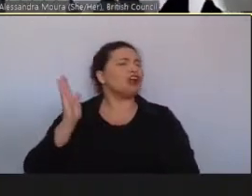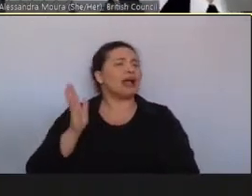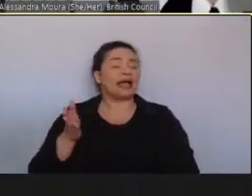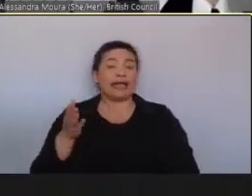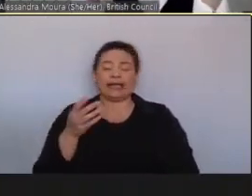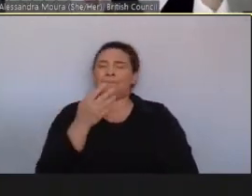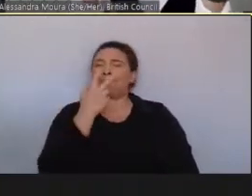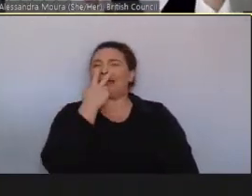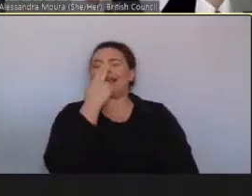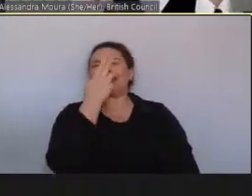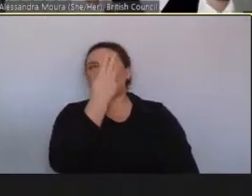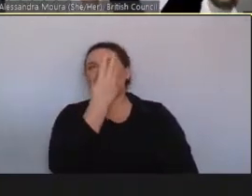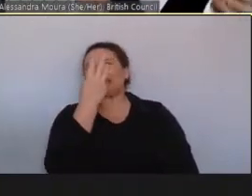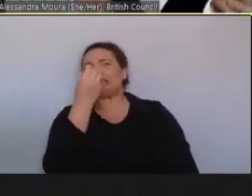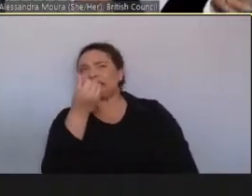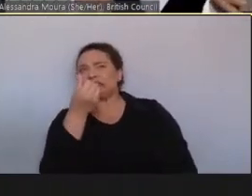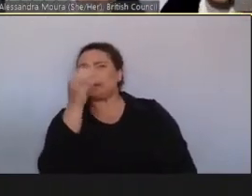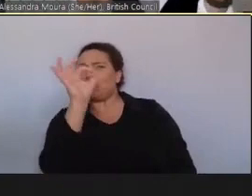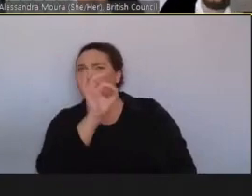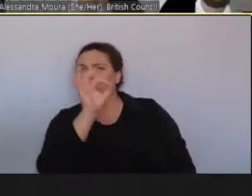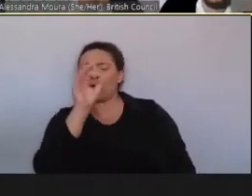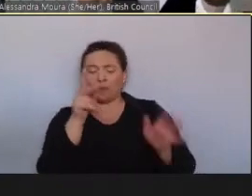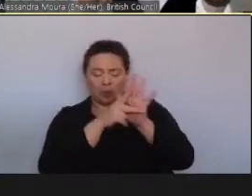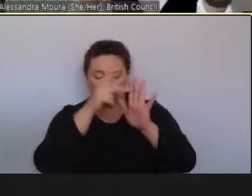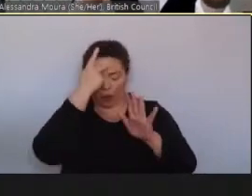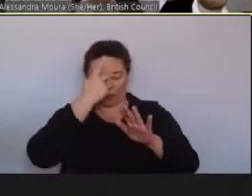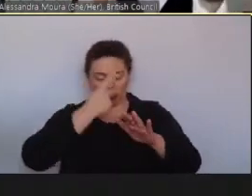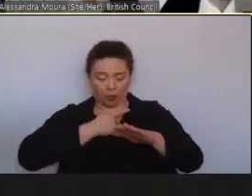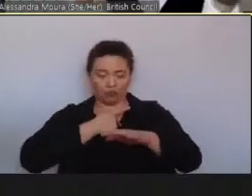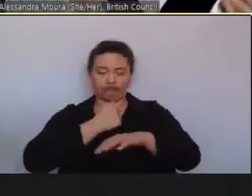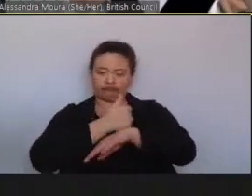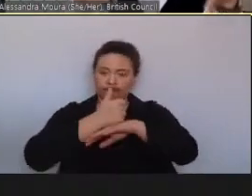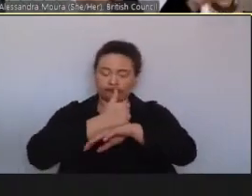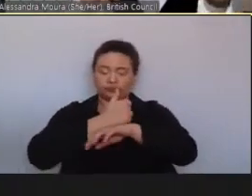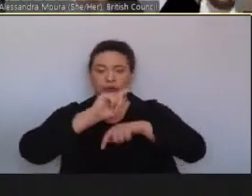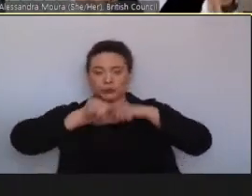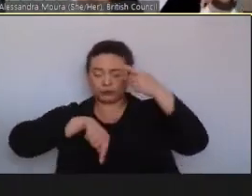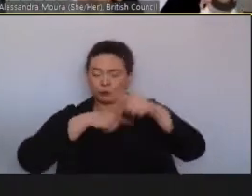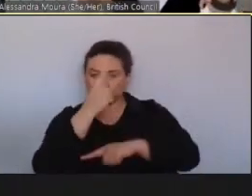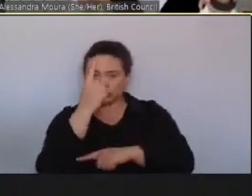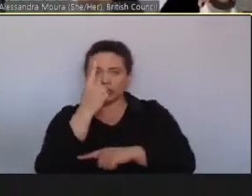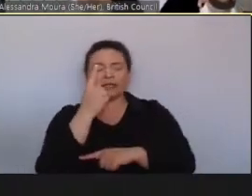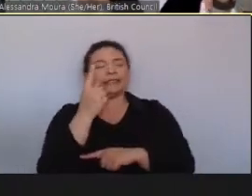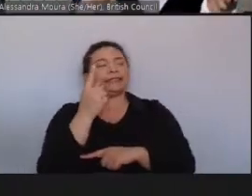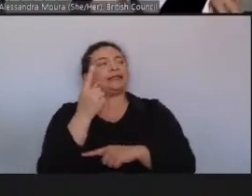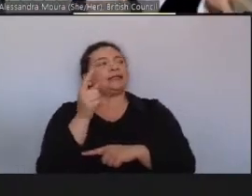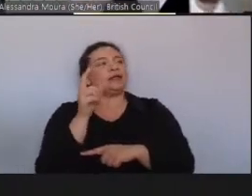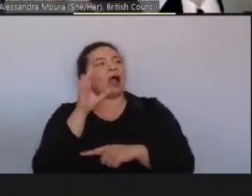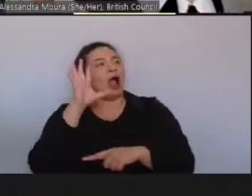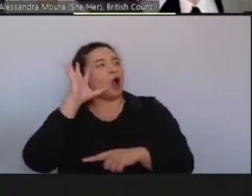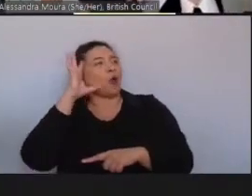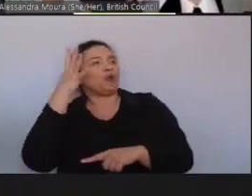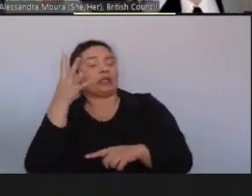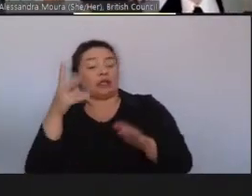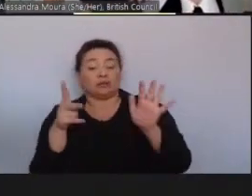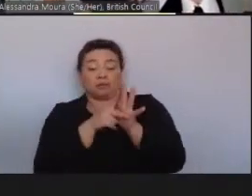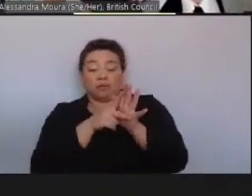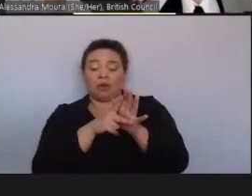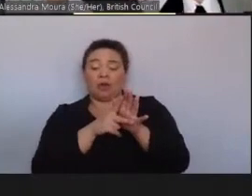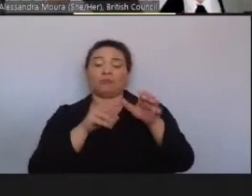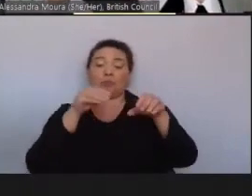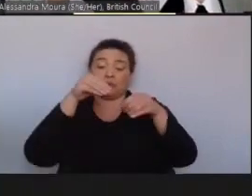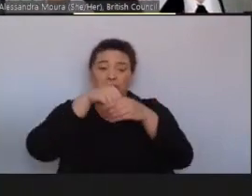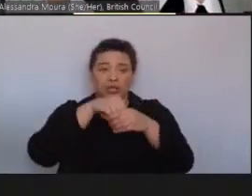like in formal courses or activities. Yeah. 70%